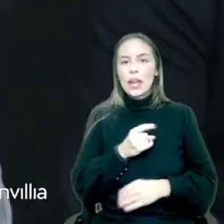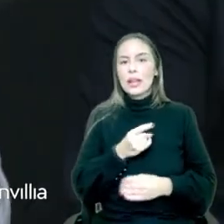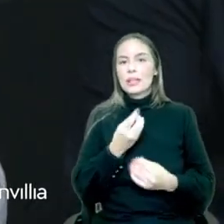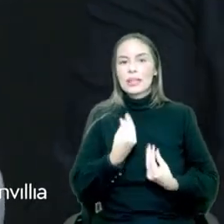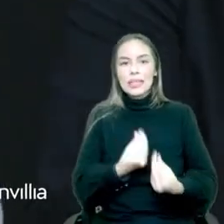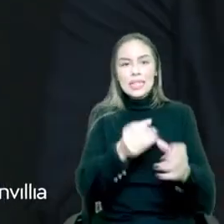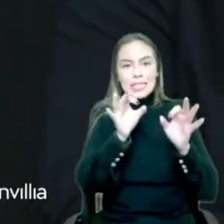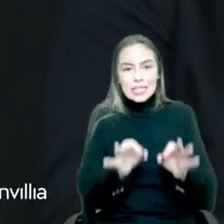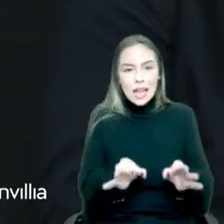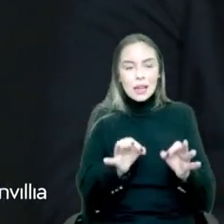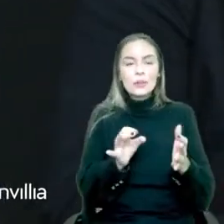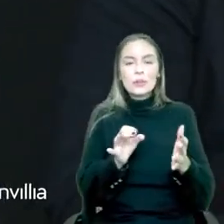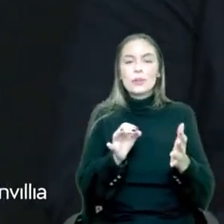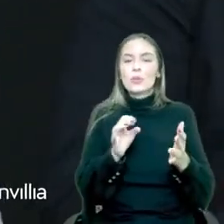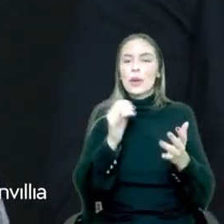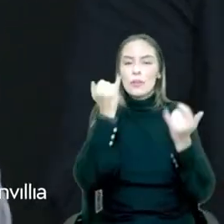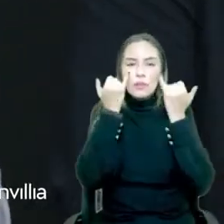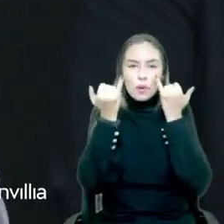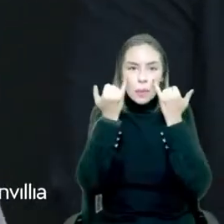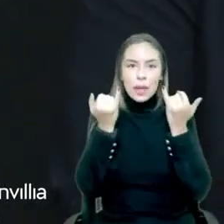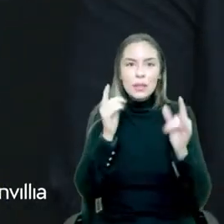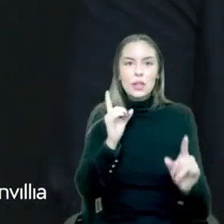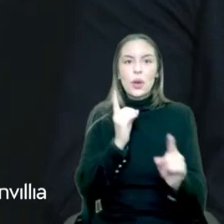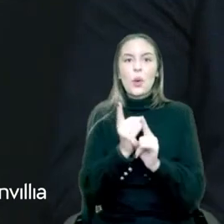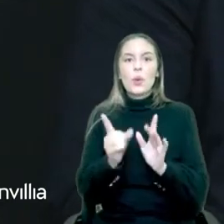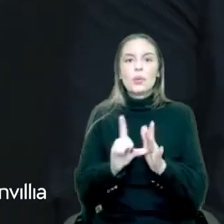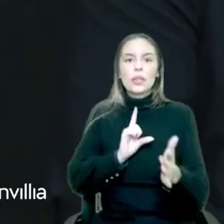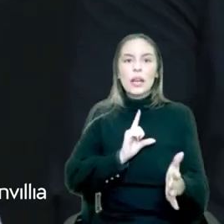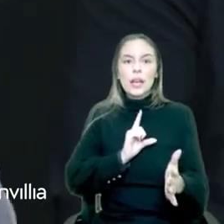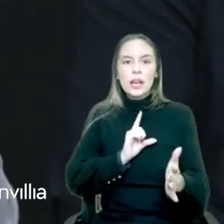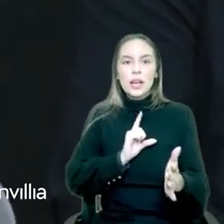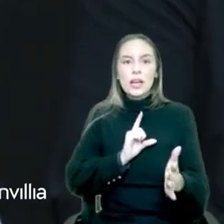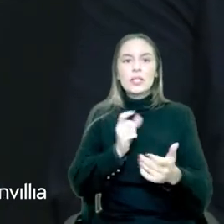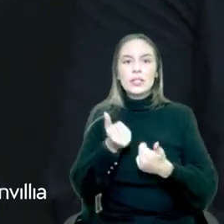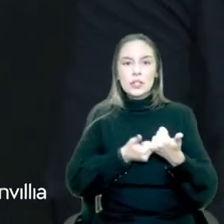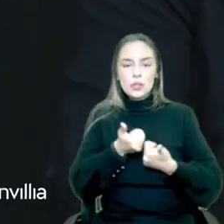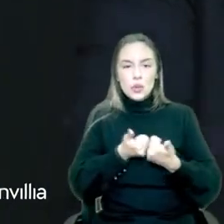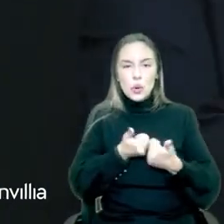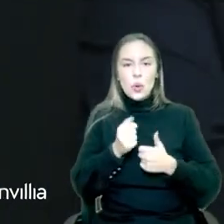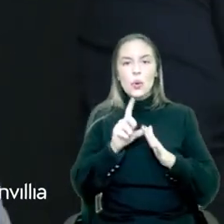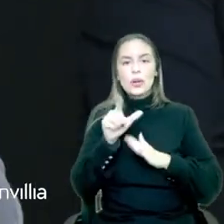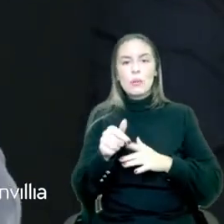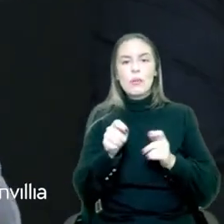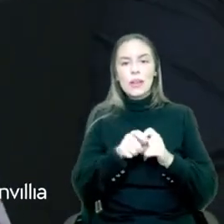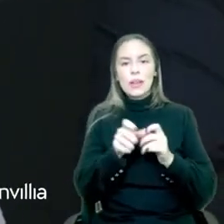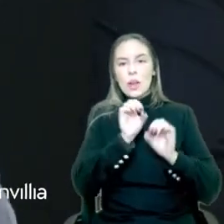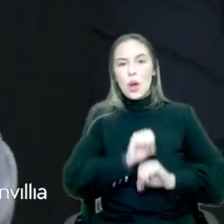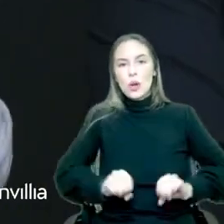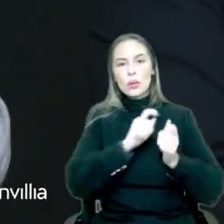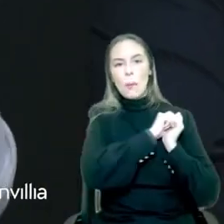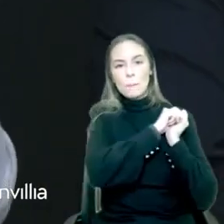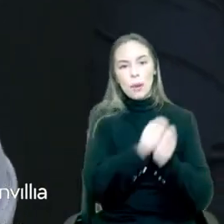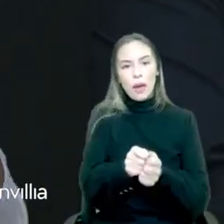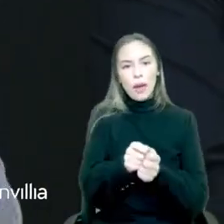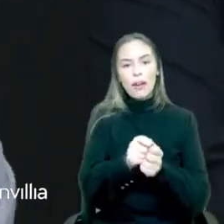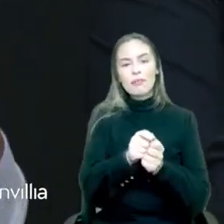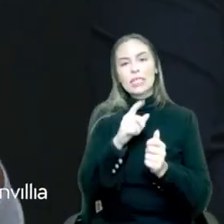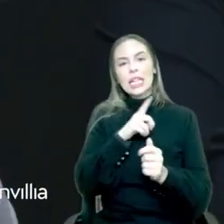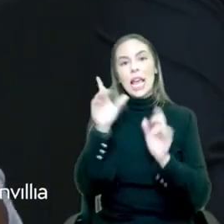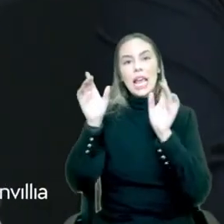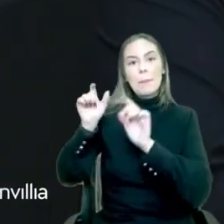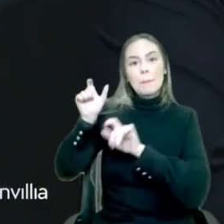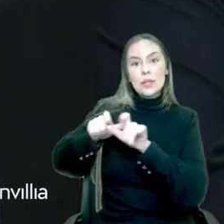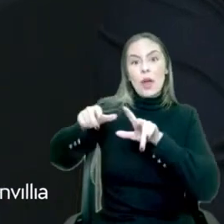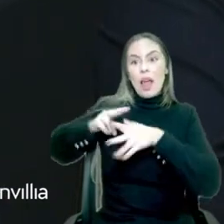game. Tom Brady has this amazing touchdown. All his fans are happy. They want to actually buy that